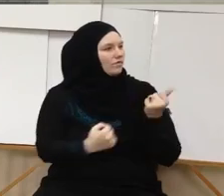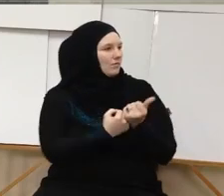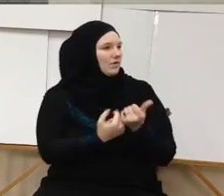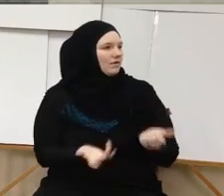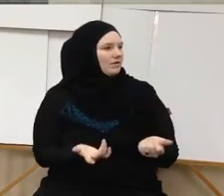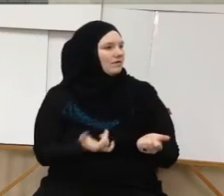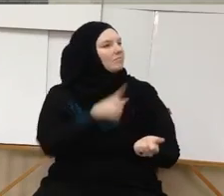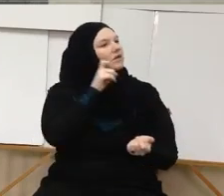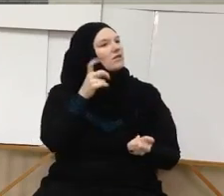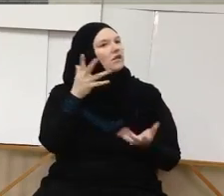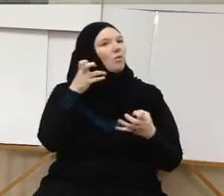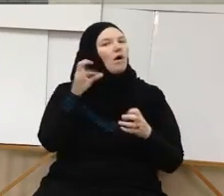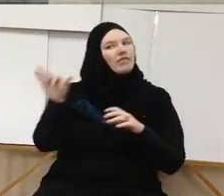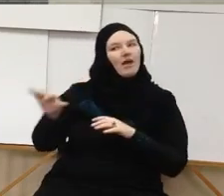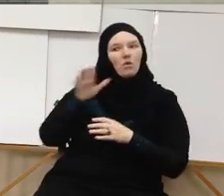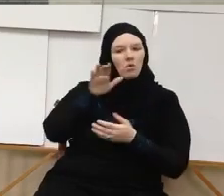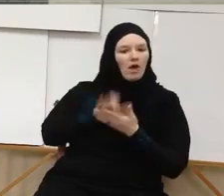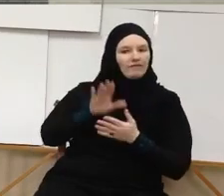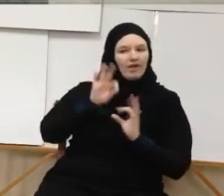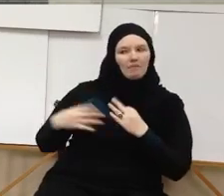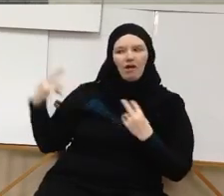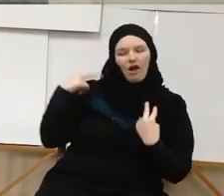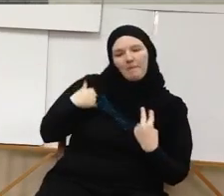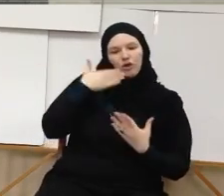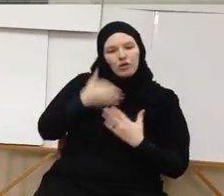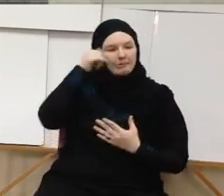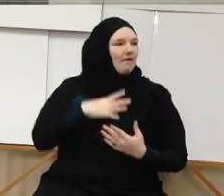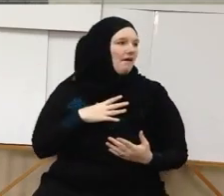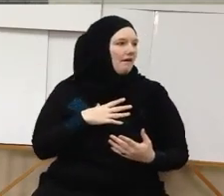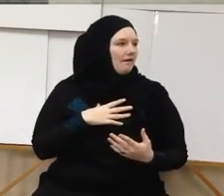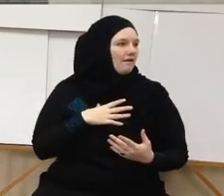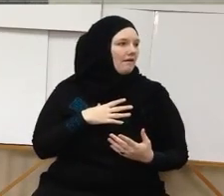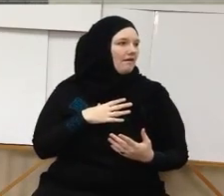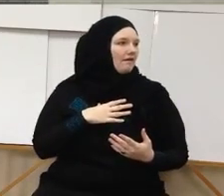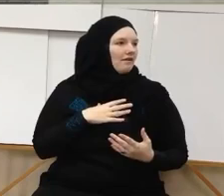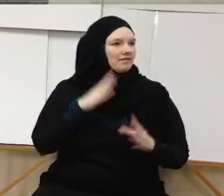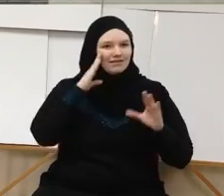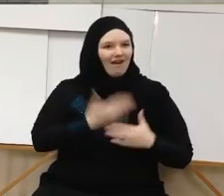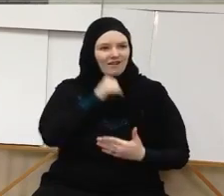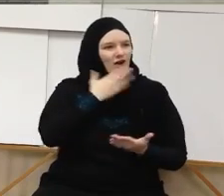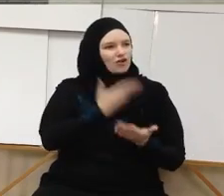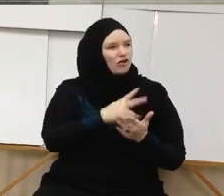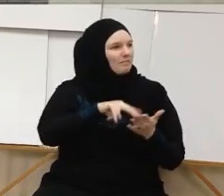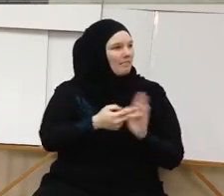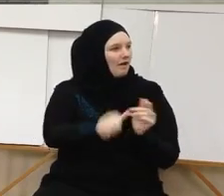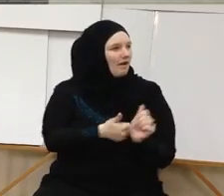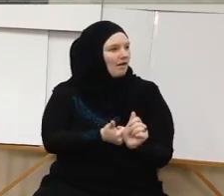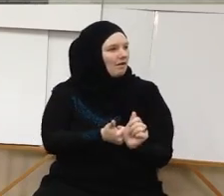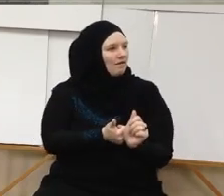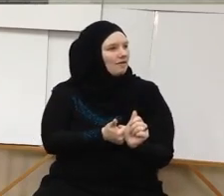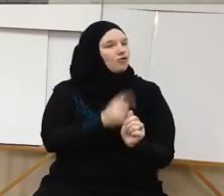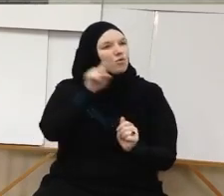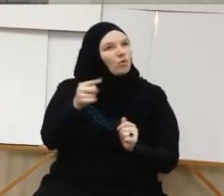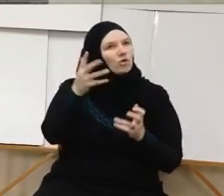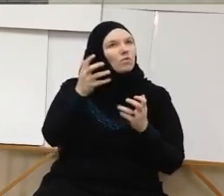So the intention matters, and that's why Allah subhanahu wa ta'ala highlighted in the Quran consistently that you are